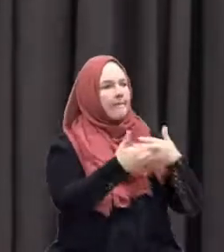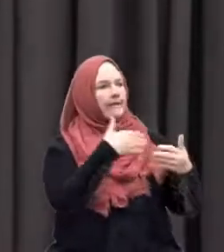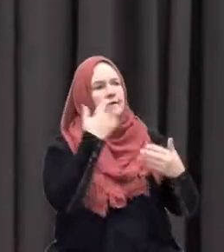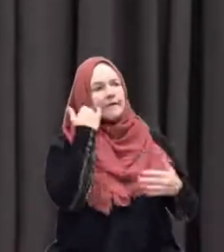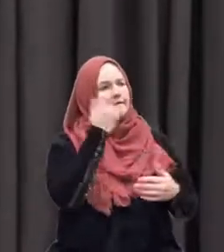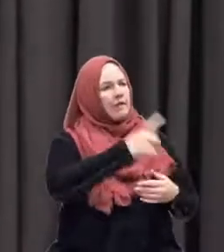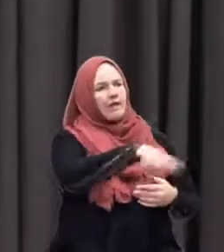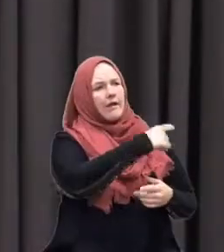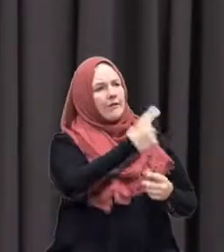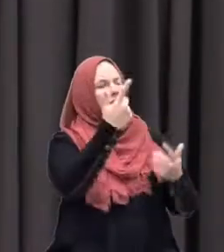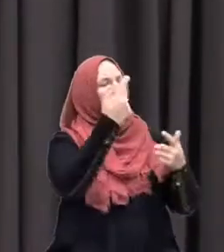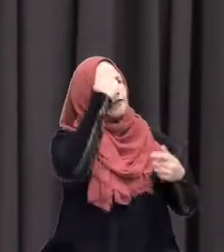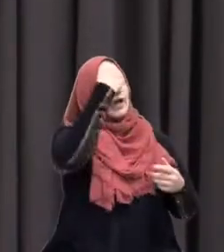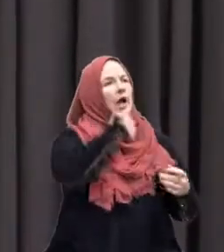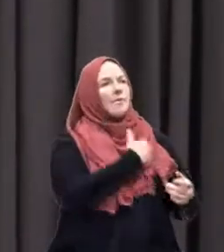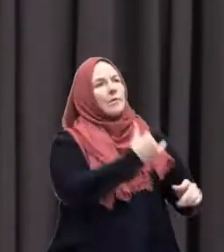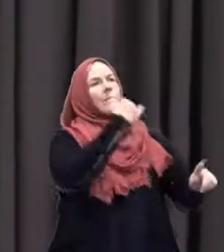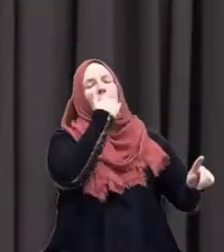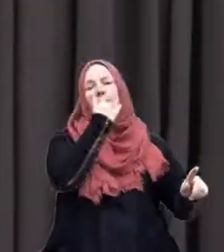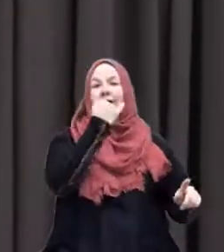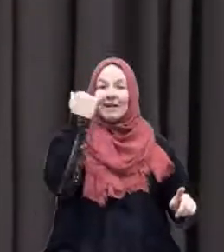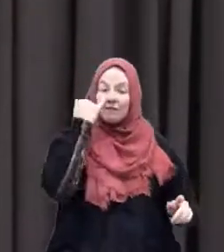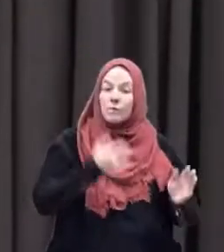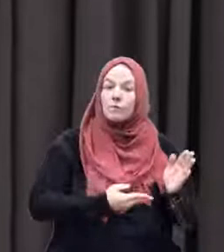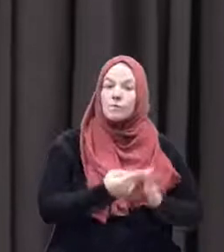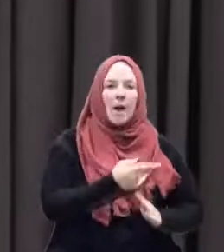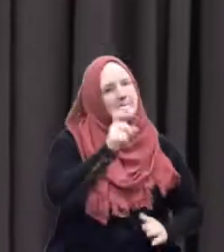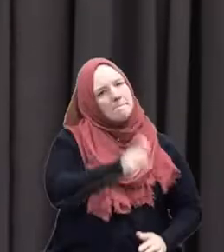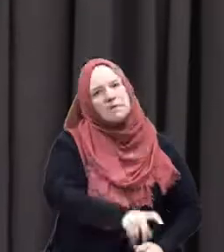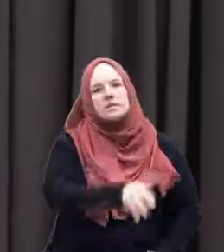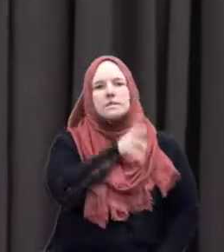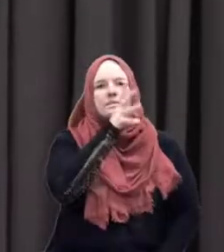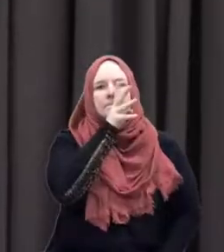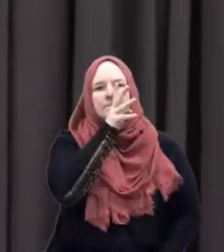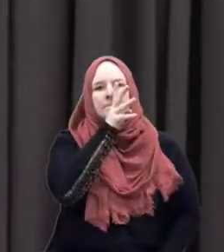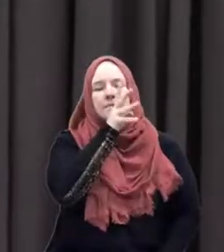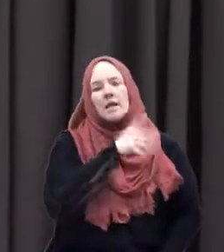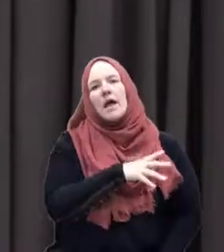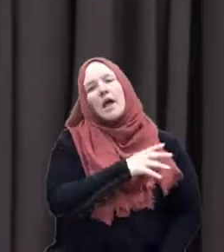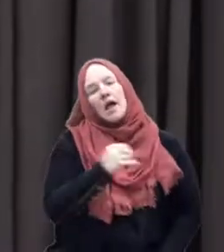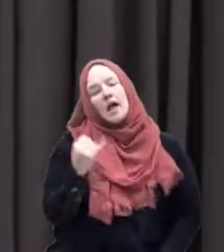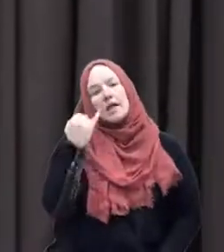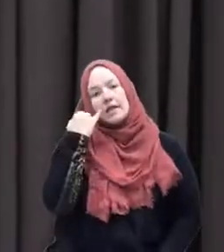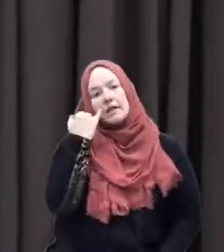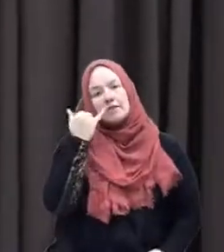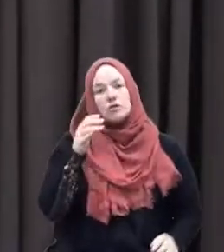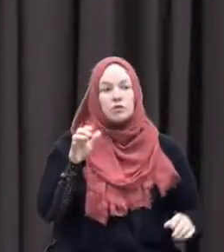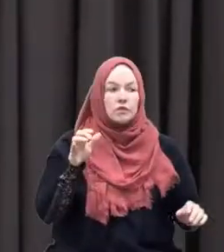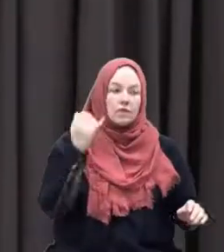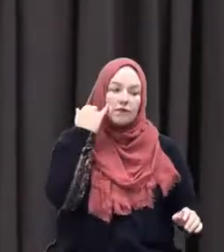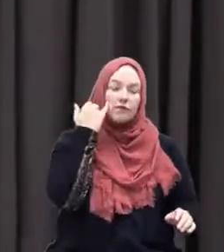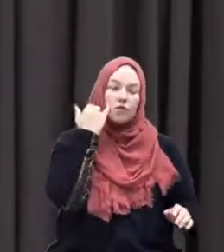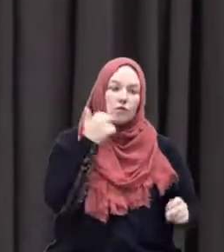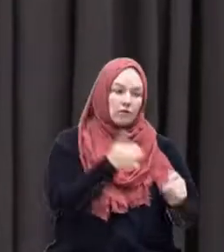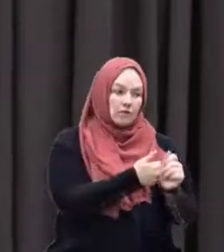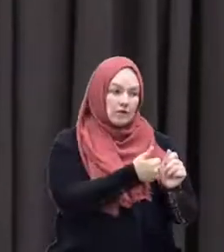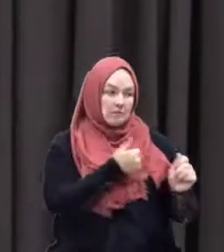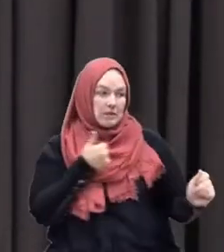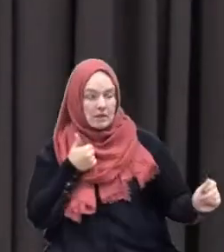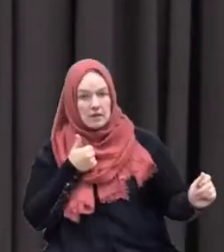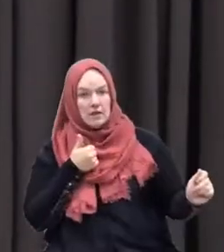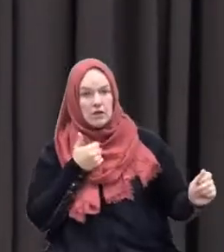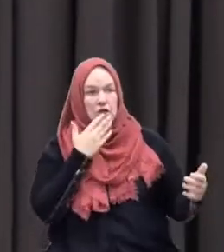We as Muslims understand that if you enjoin the good and forbid the evil, you will make friends into